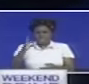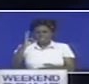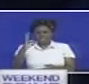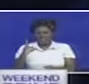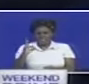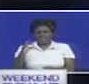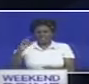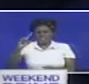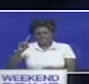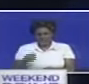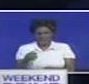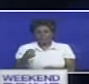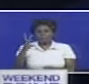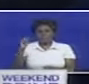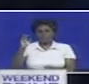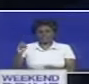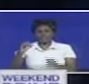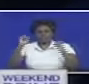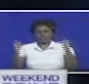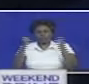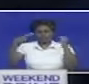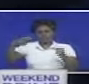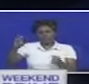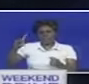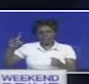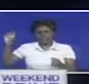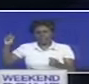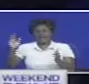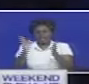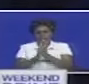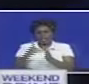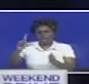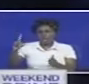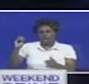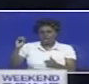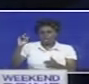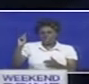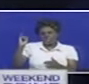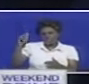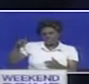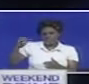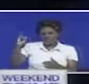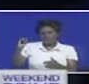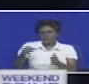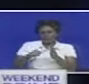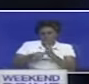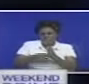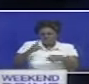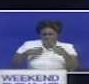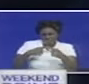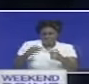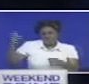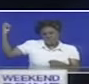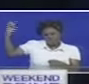2,000 meters world indoor champion Helen O'Beery and Leonard Oloitiptip braved the scorching sun early Saturday morning